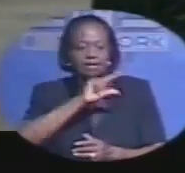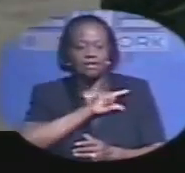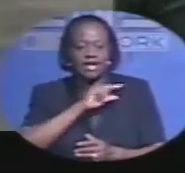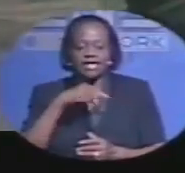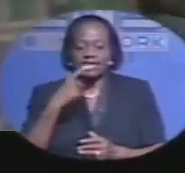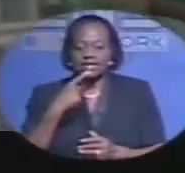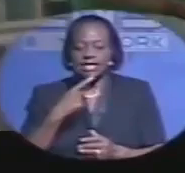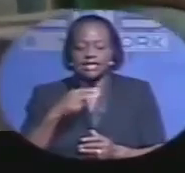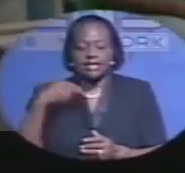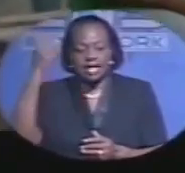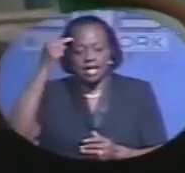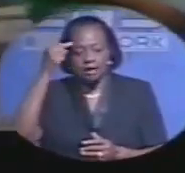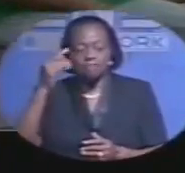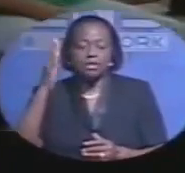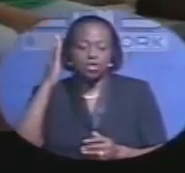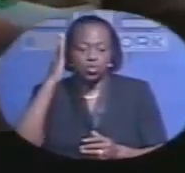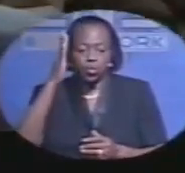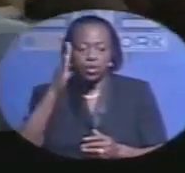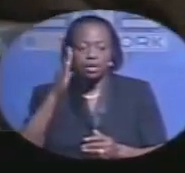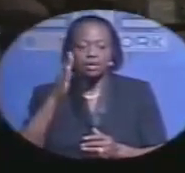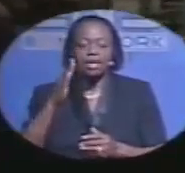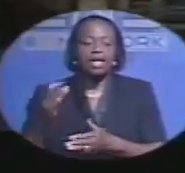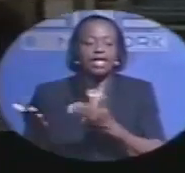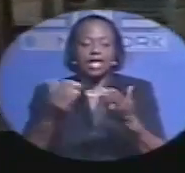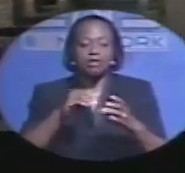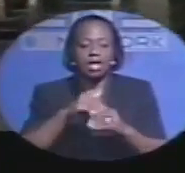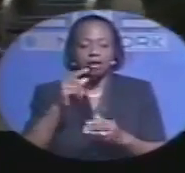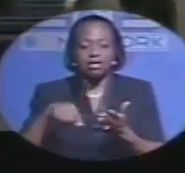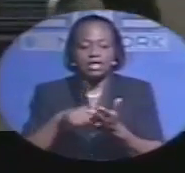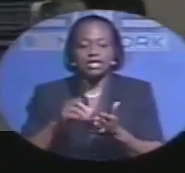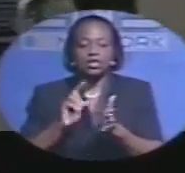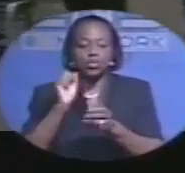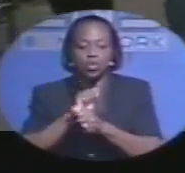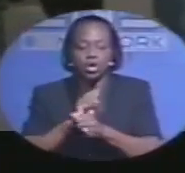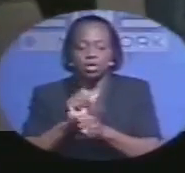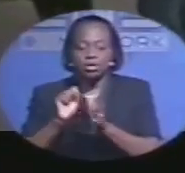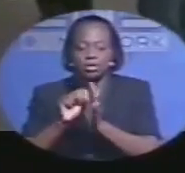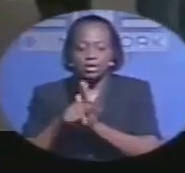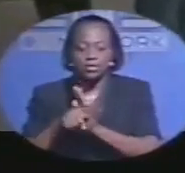engage in bids very soon for this work to be carried out. Carla Palmer, ZNS News.